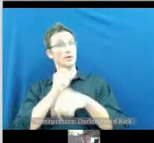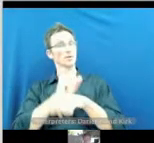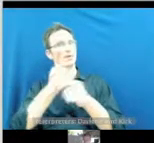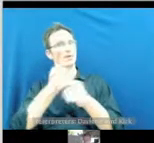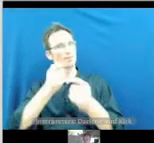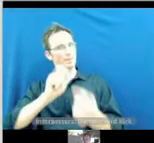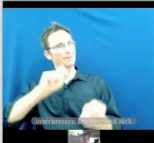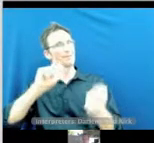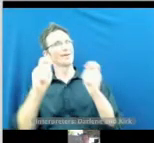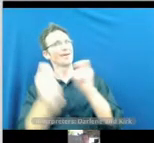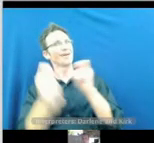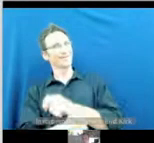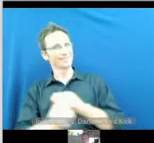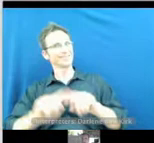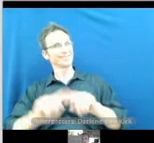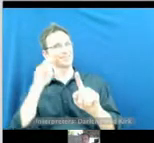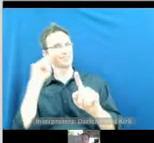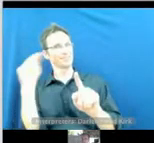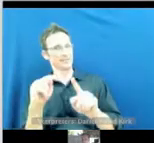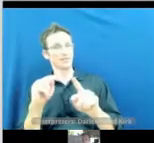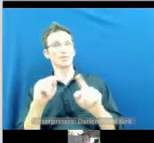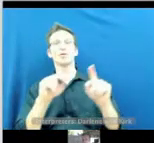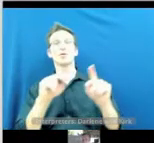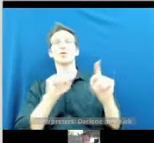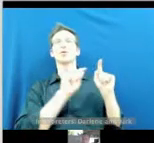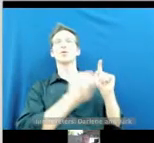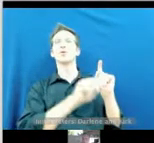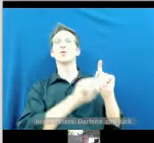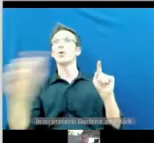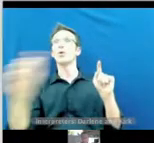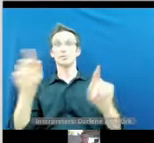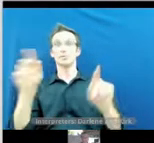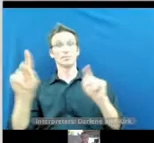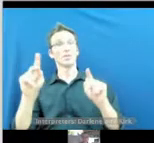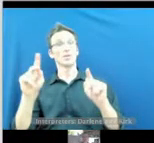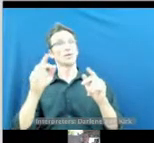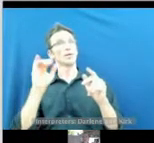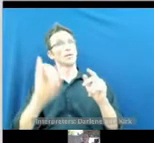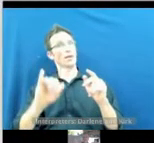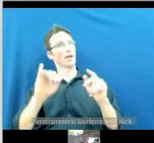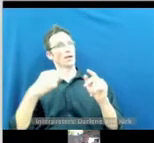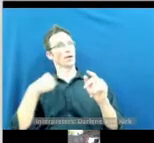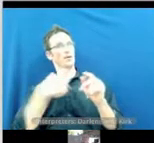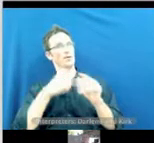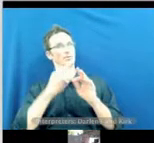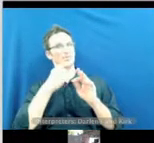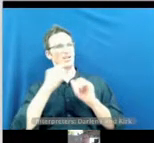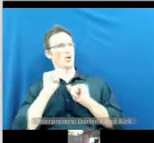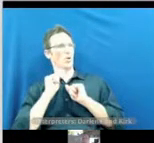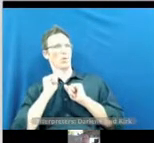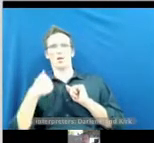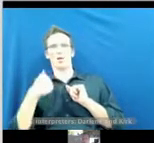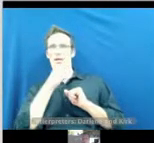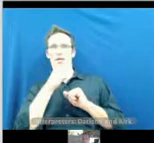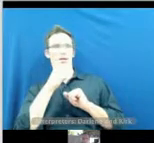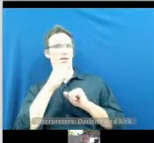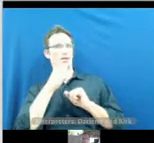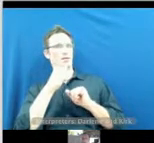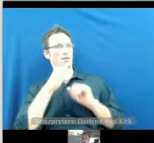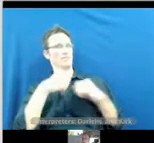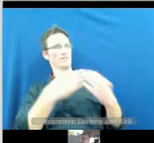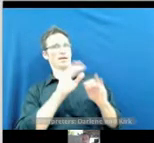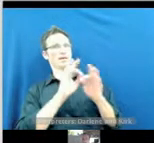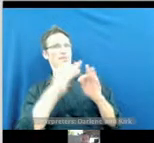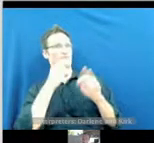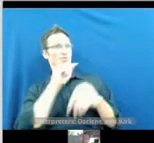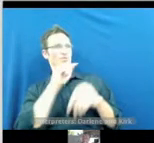those people that interpreters have out and out said, I don't work with that group of people. So I think we need to start